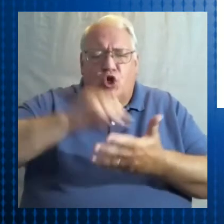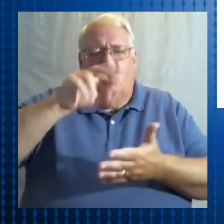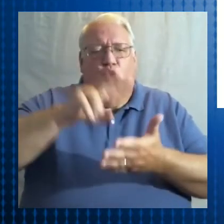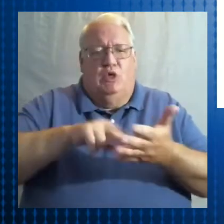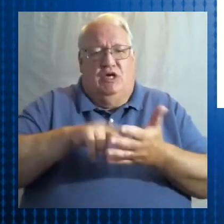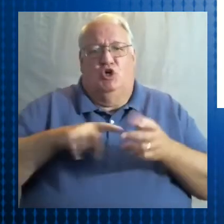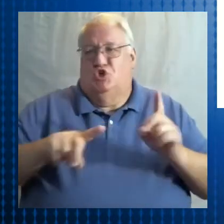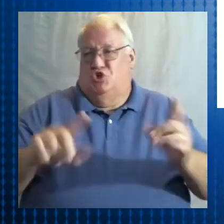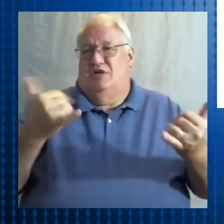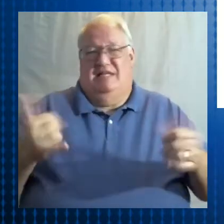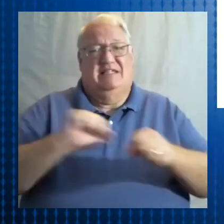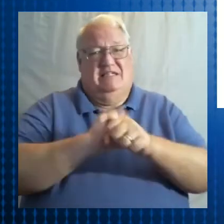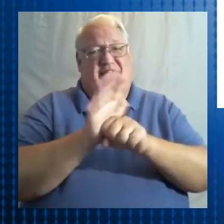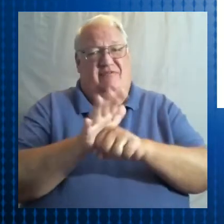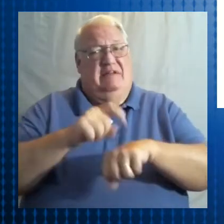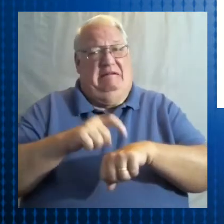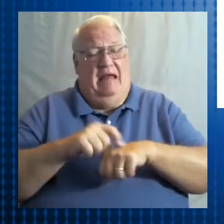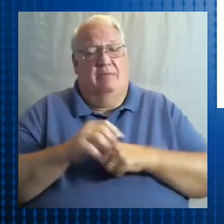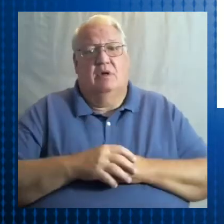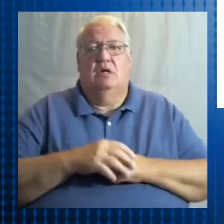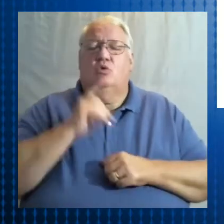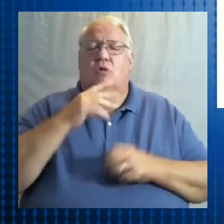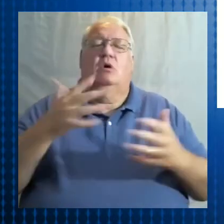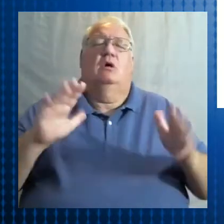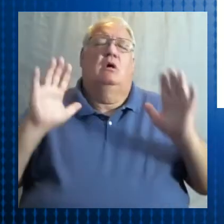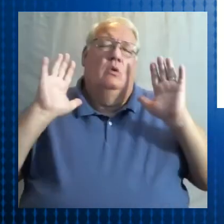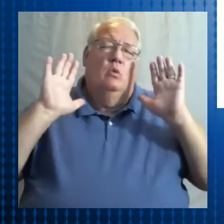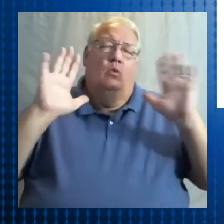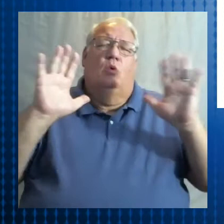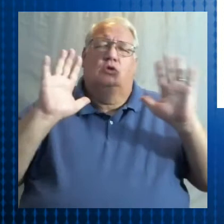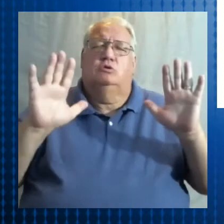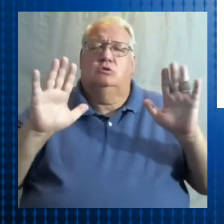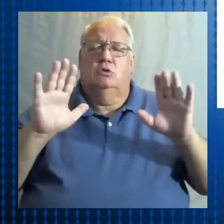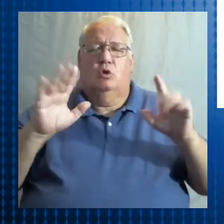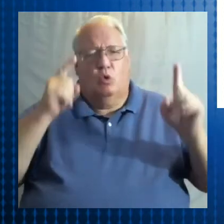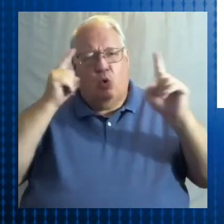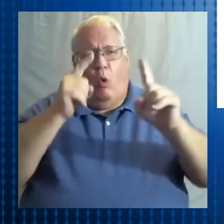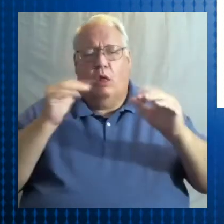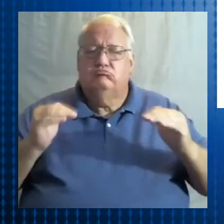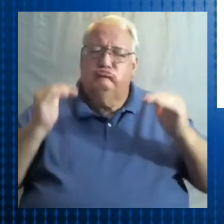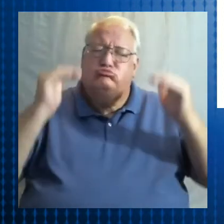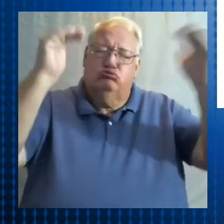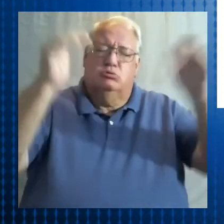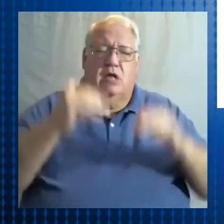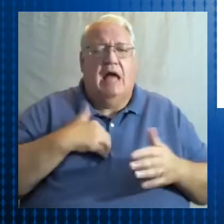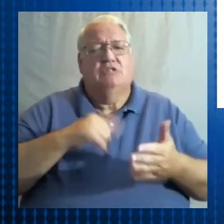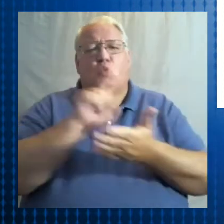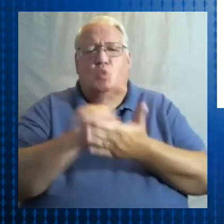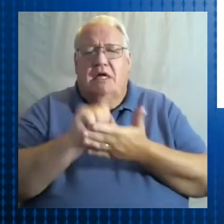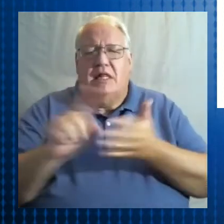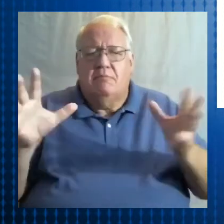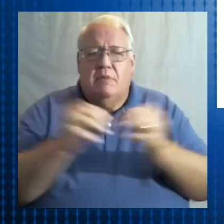this pandemic. And she has made amazing strides. She has weekly meetings with some of her parents to